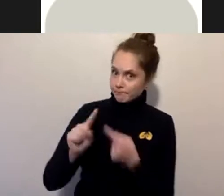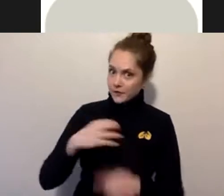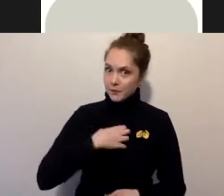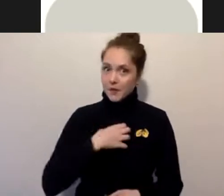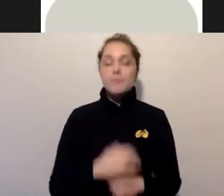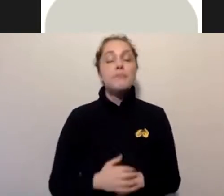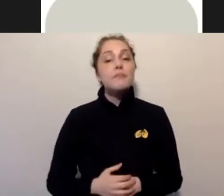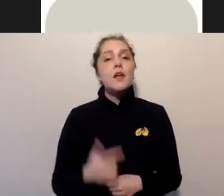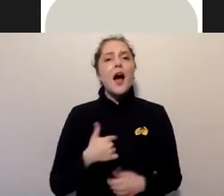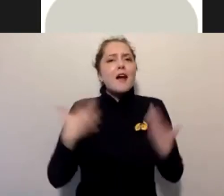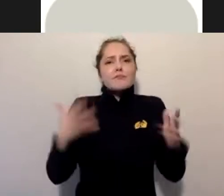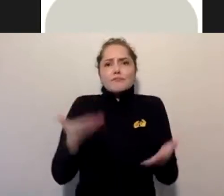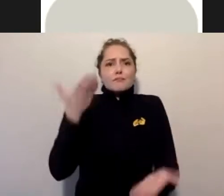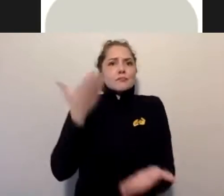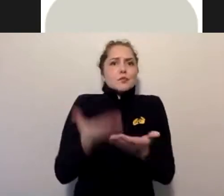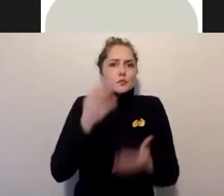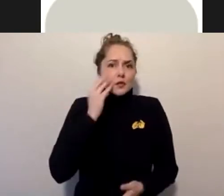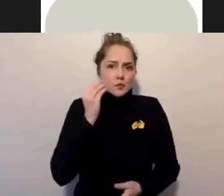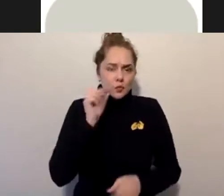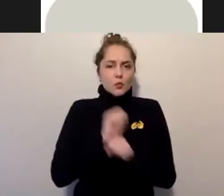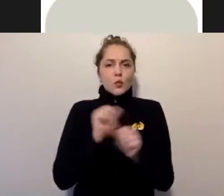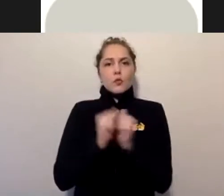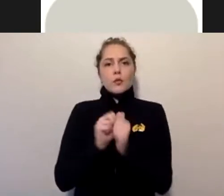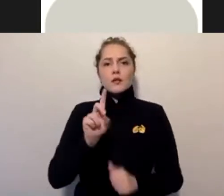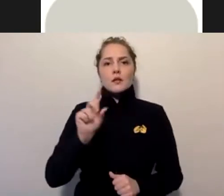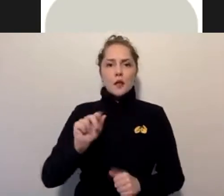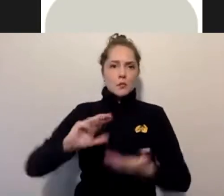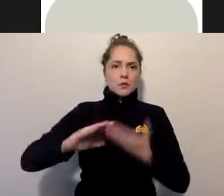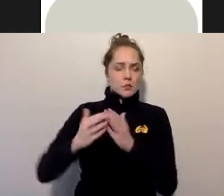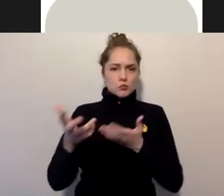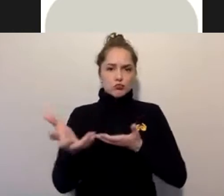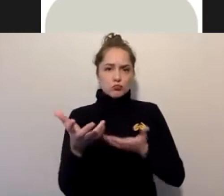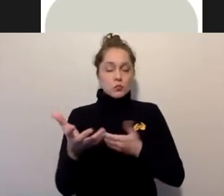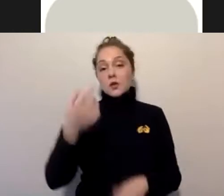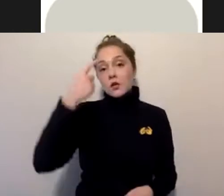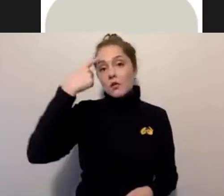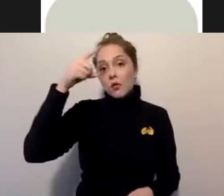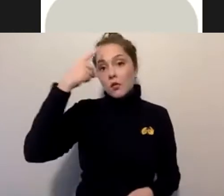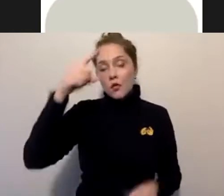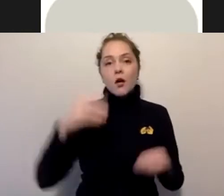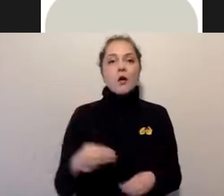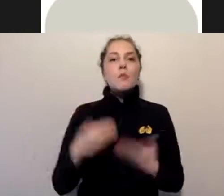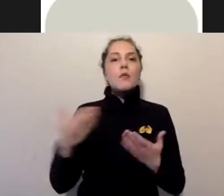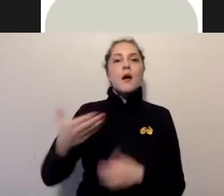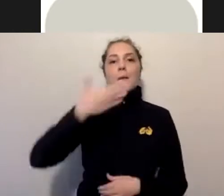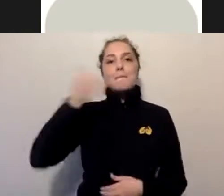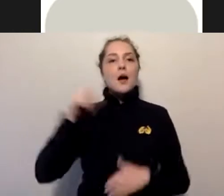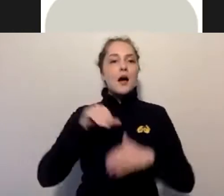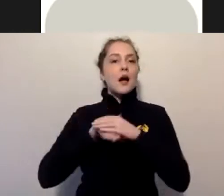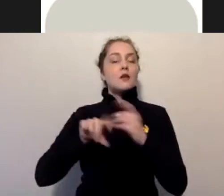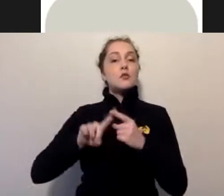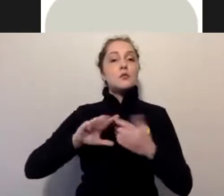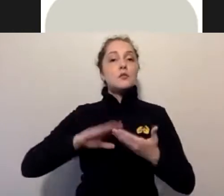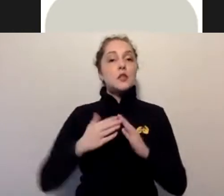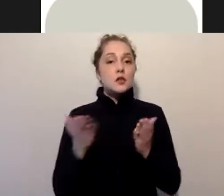So I have a track record of working with the disability community in order to provide a greater access to city